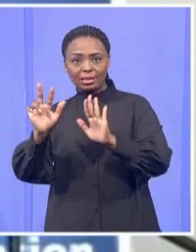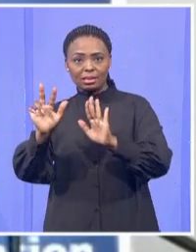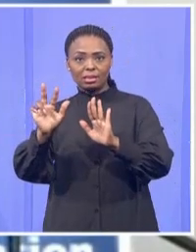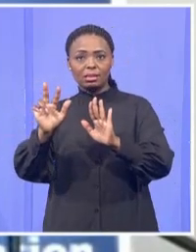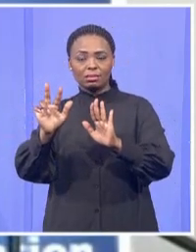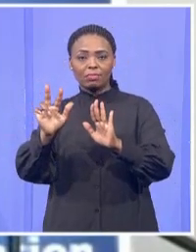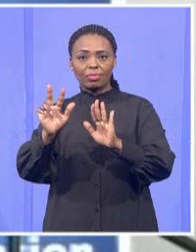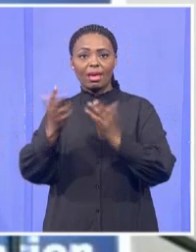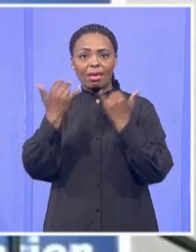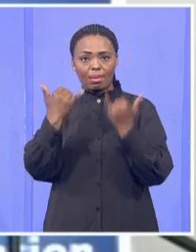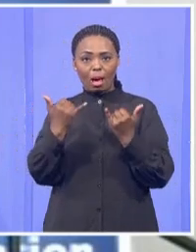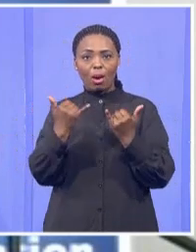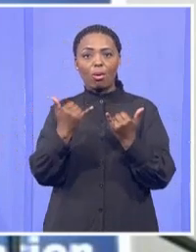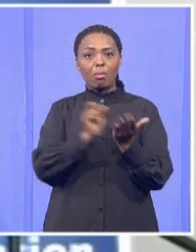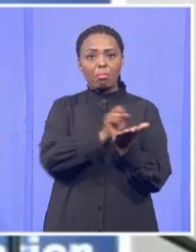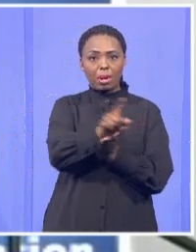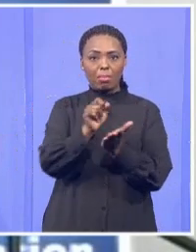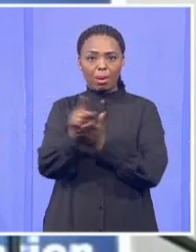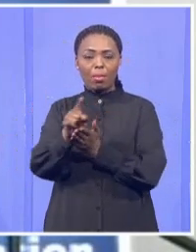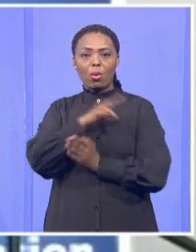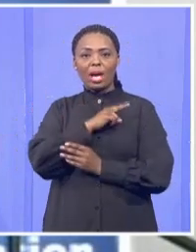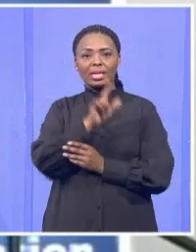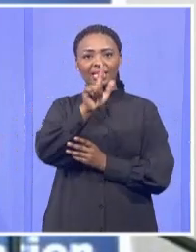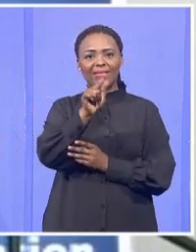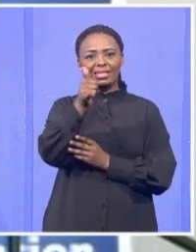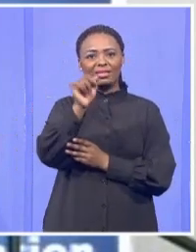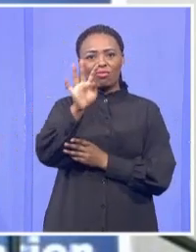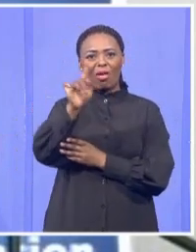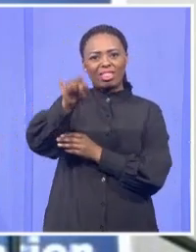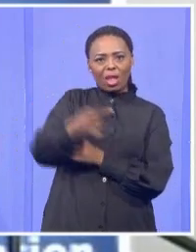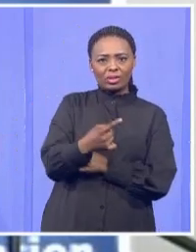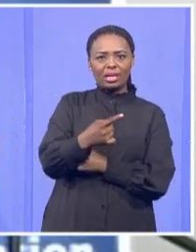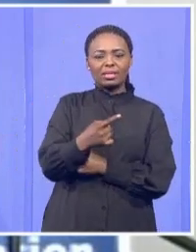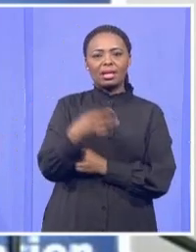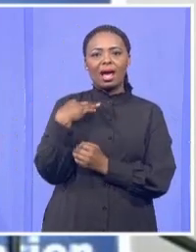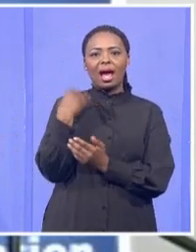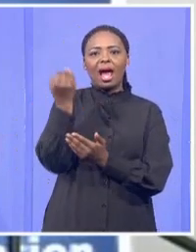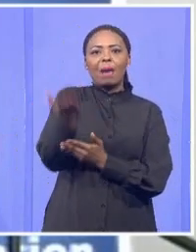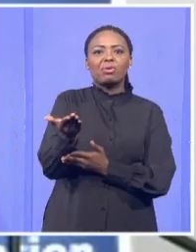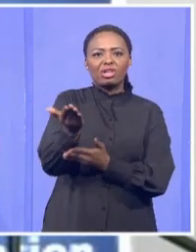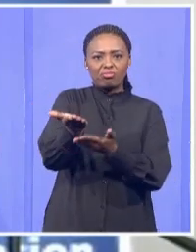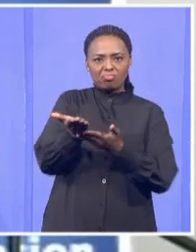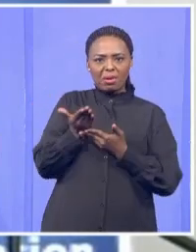We received 764,000 applications. Of that,